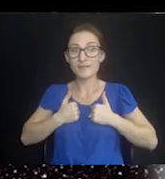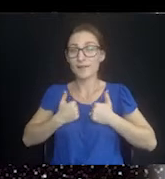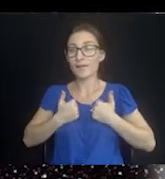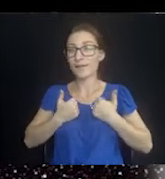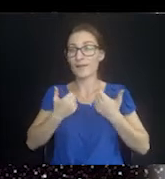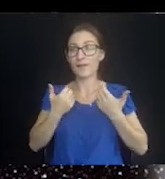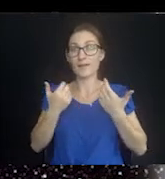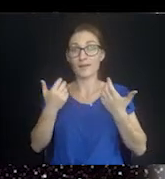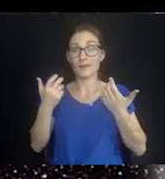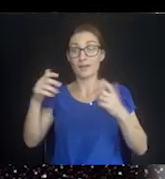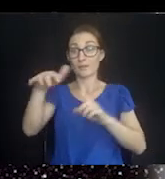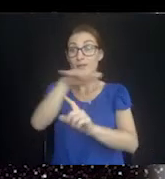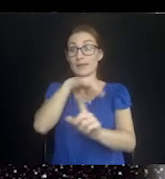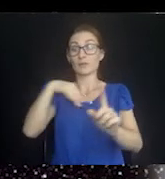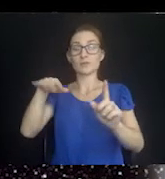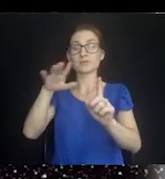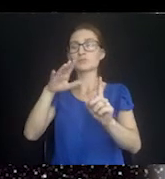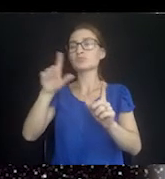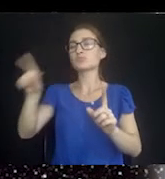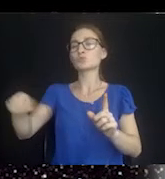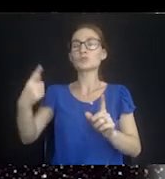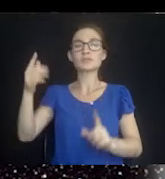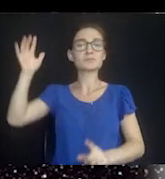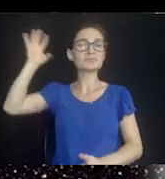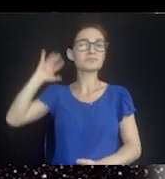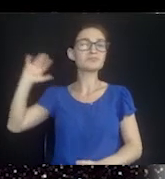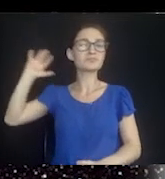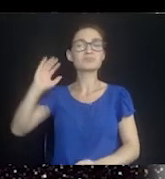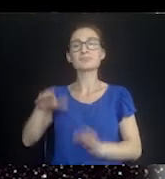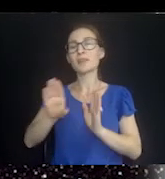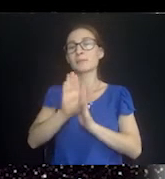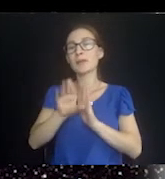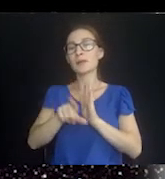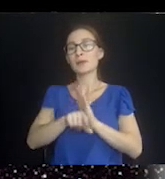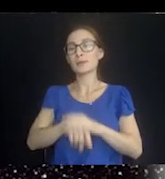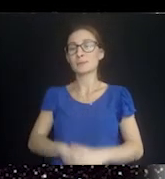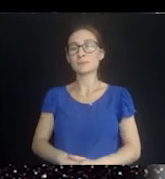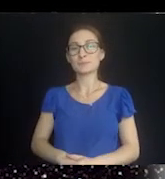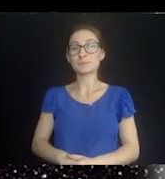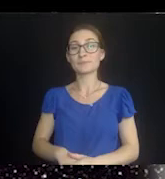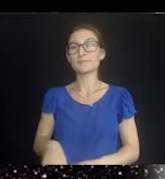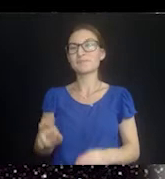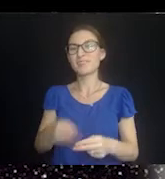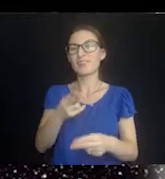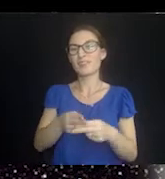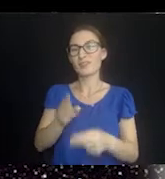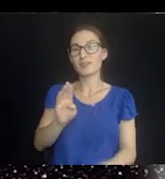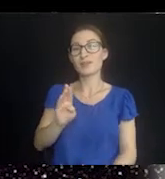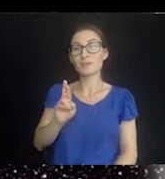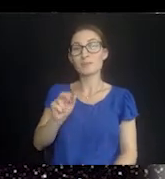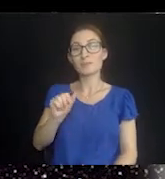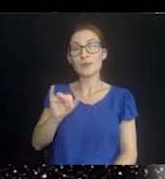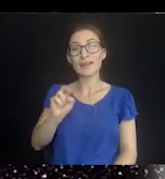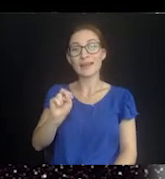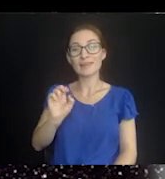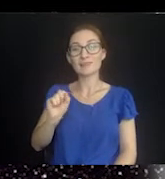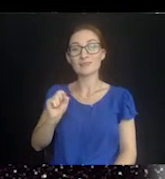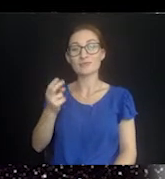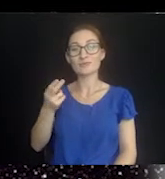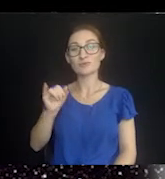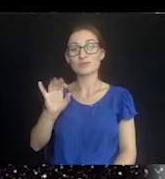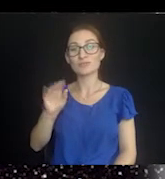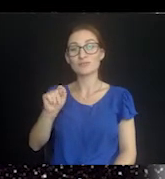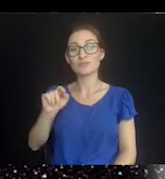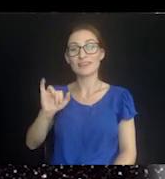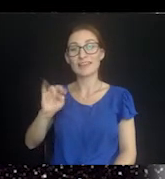of aliveness, of knowing that you know, and everything else just becomes more in the background. And I